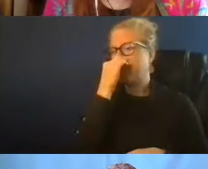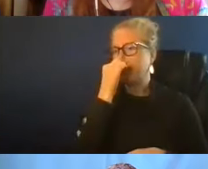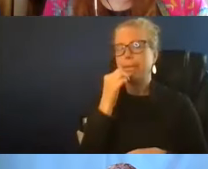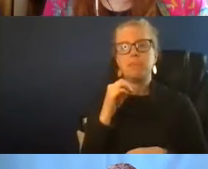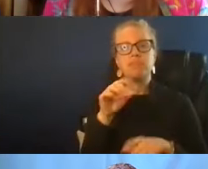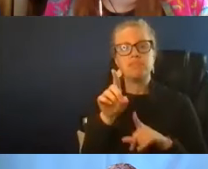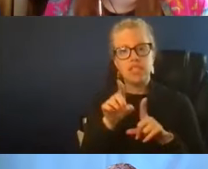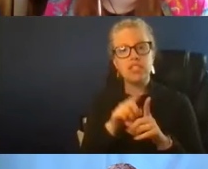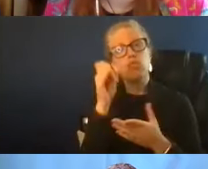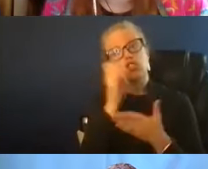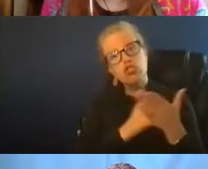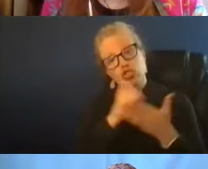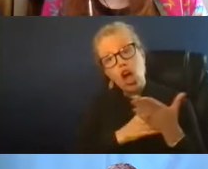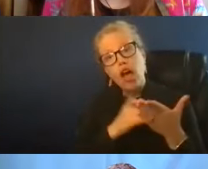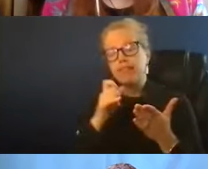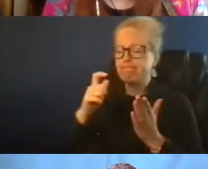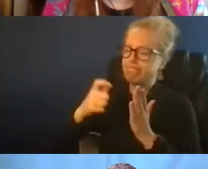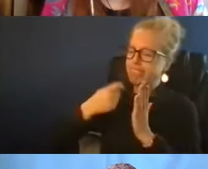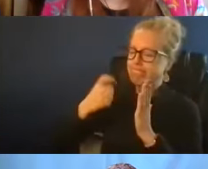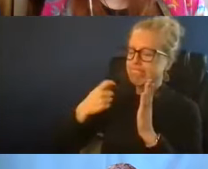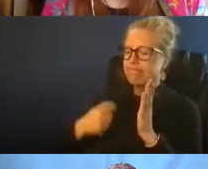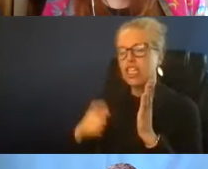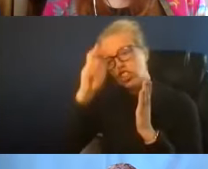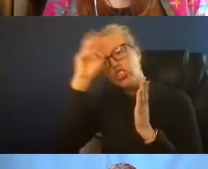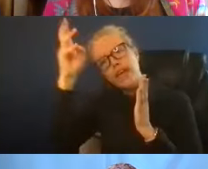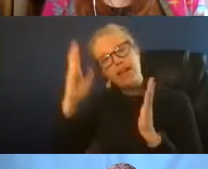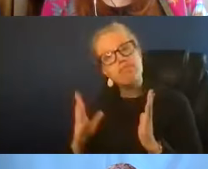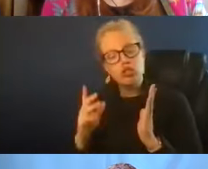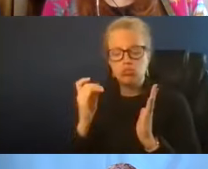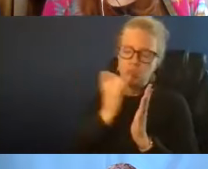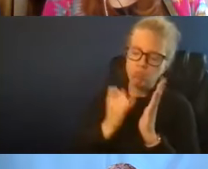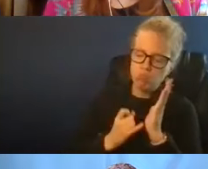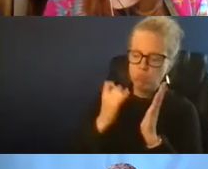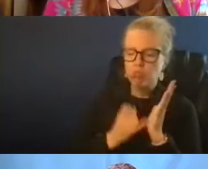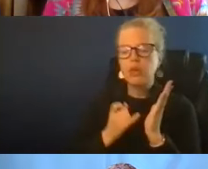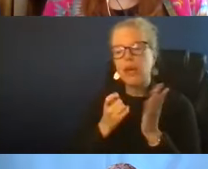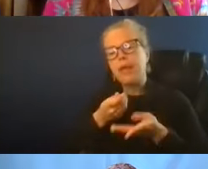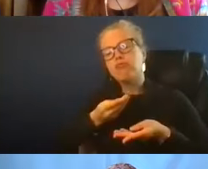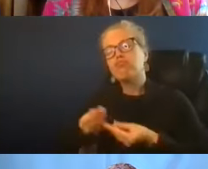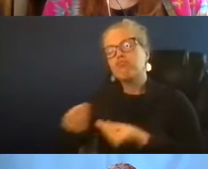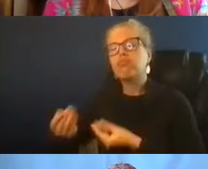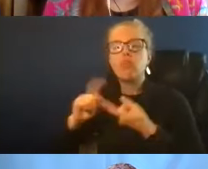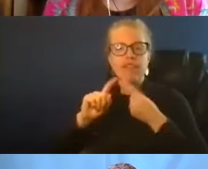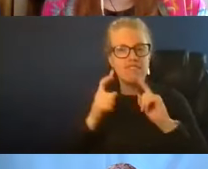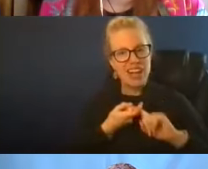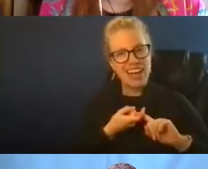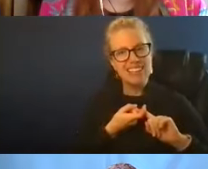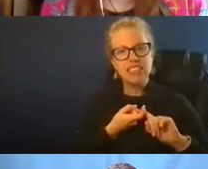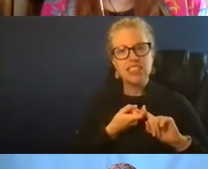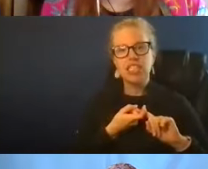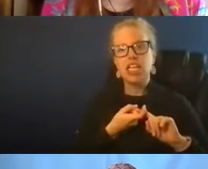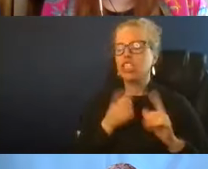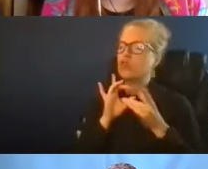as drawing or sketching because she's very creative. And maybe joking with her friends is really